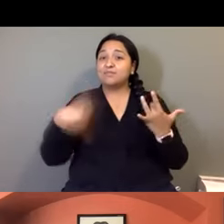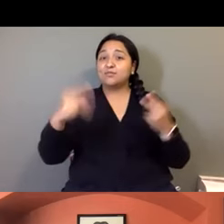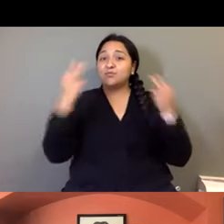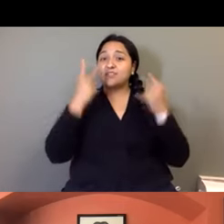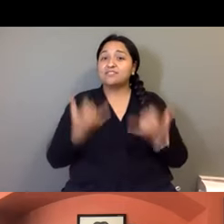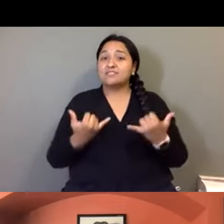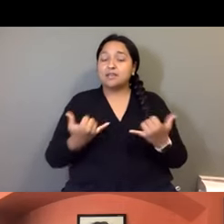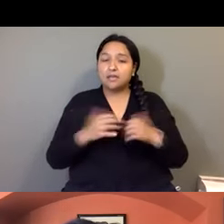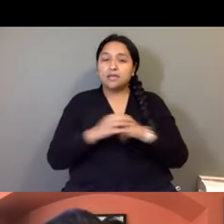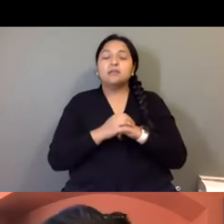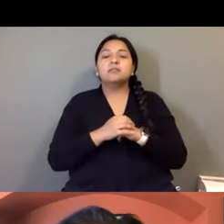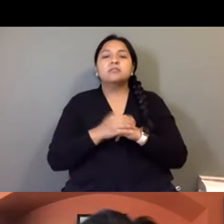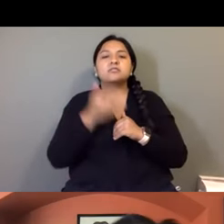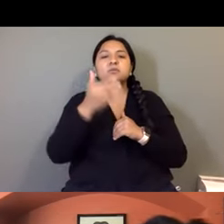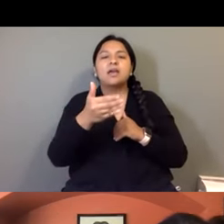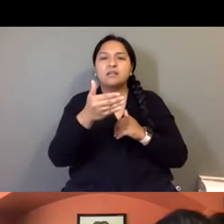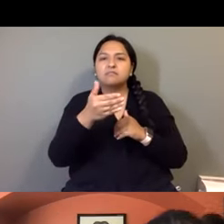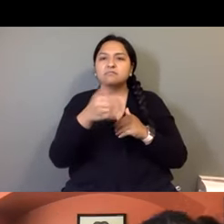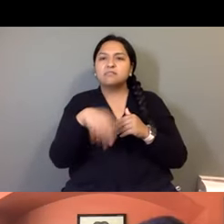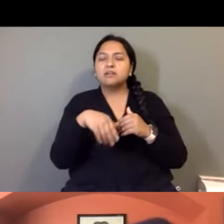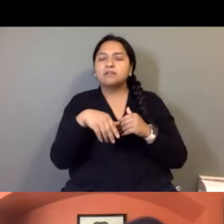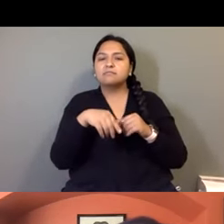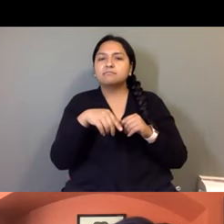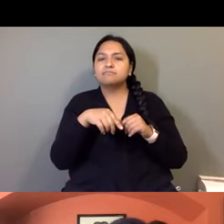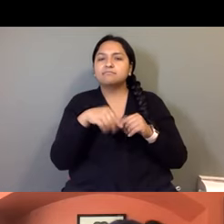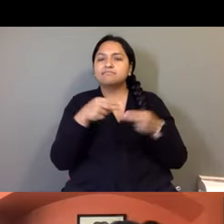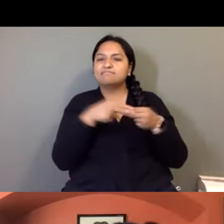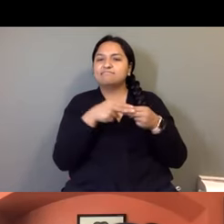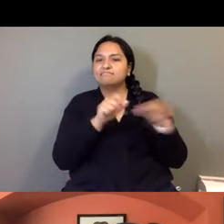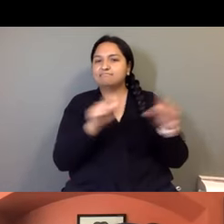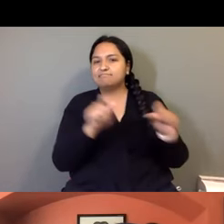we're gonna skip ahead and move to